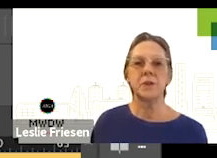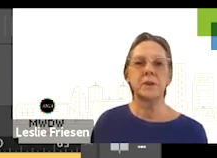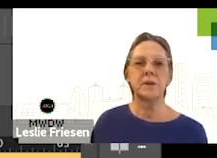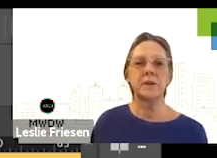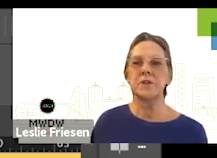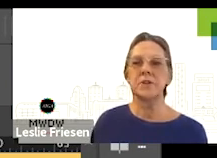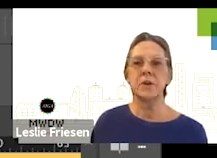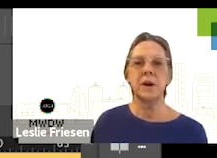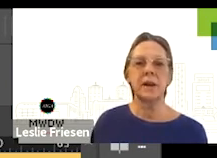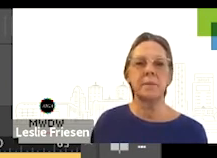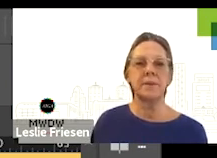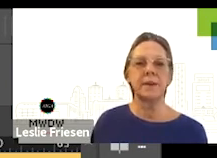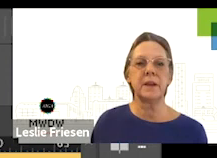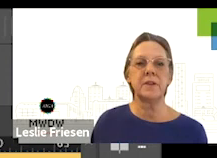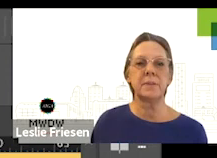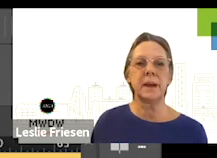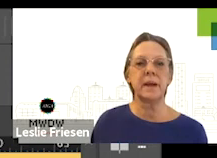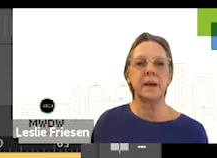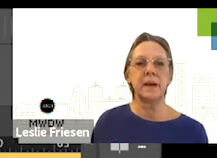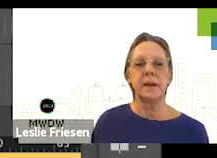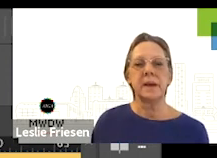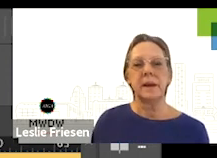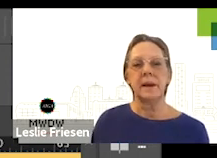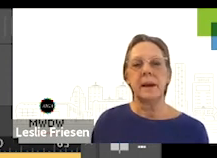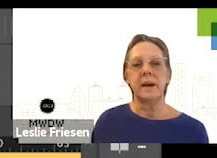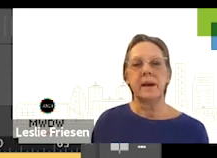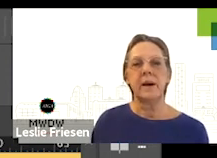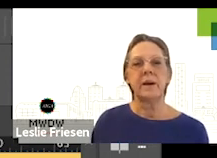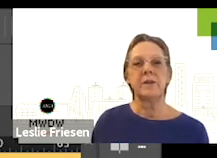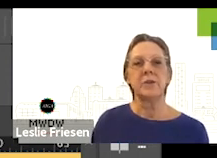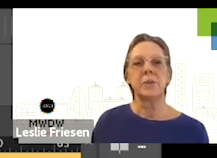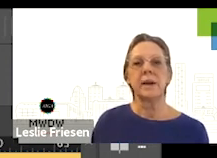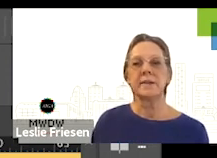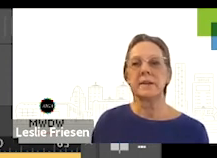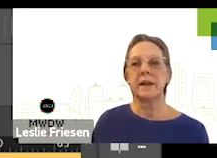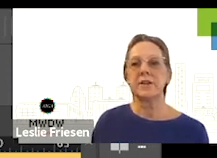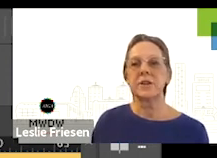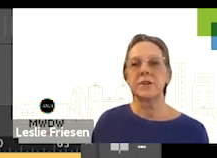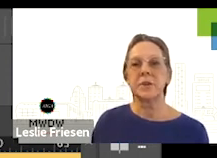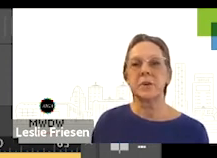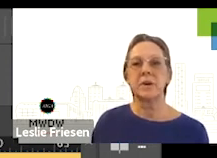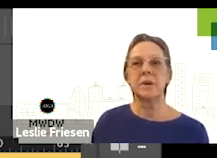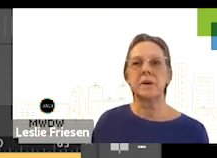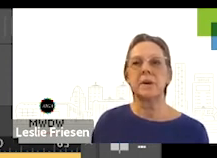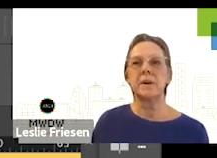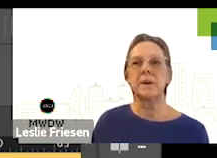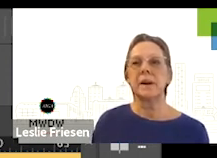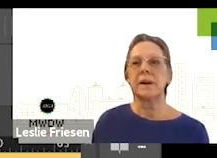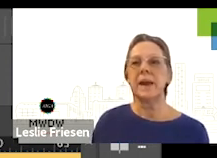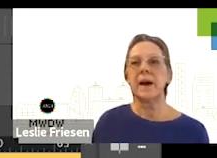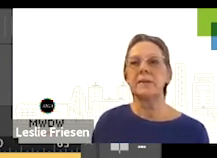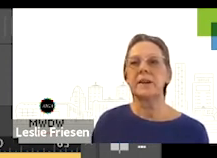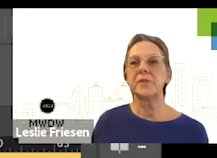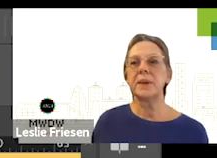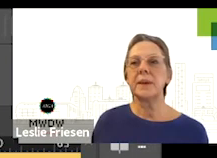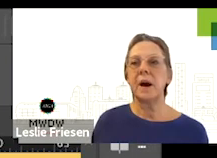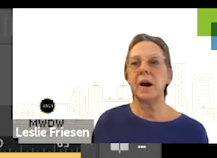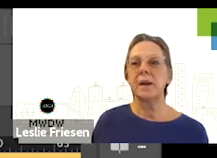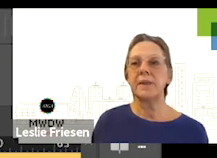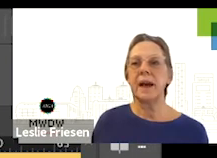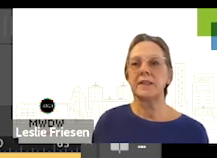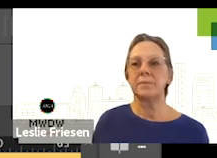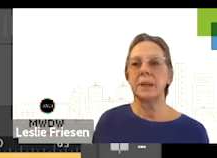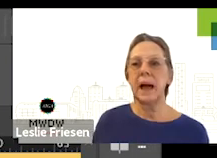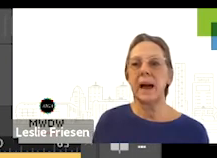and the stroke, there's no stroke on it. But if I use my direct selection tool, now it tells me,